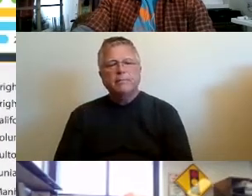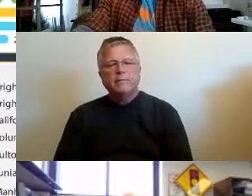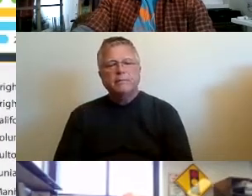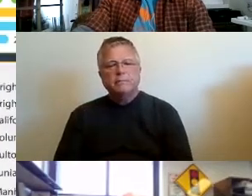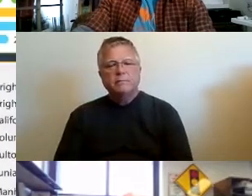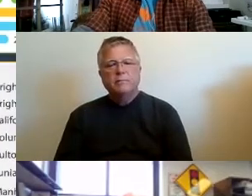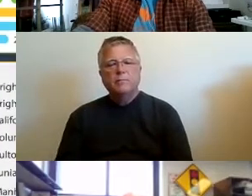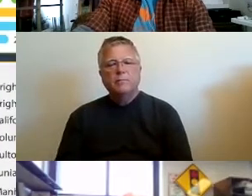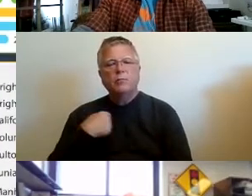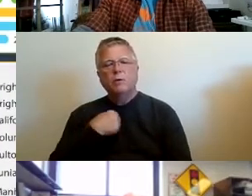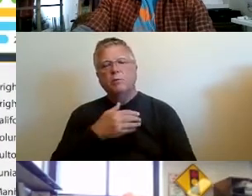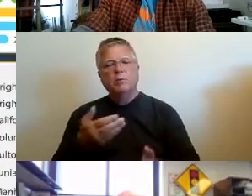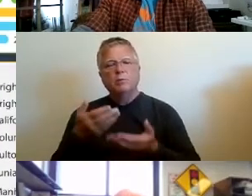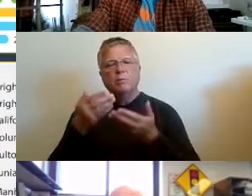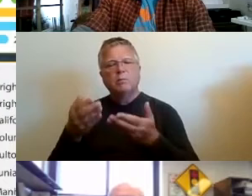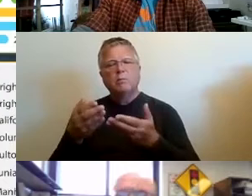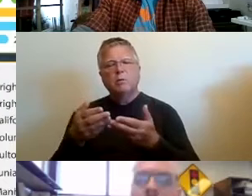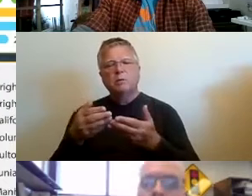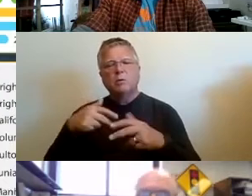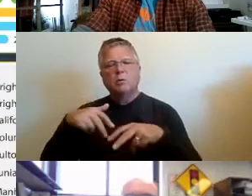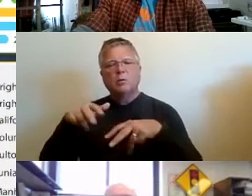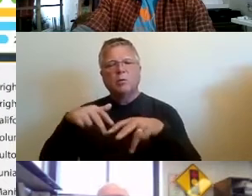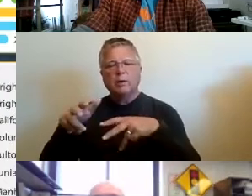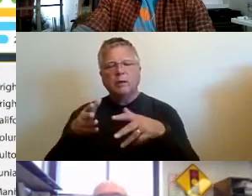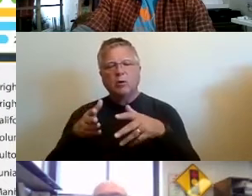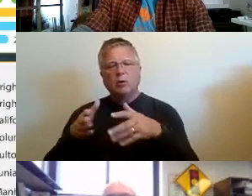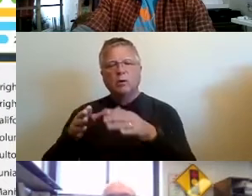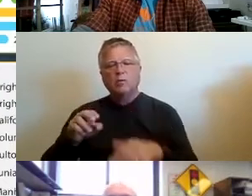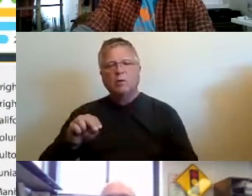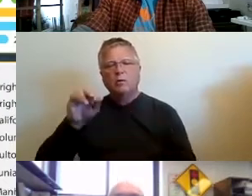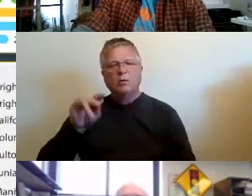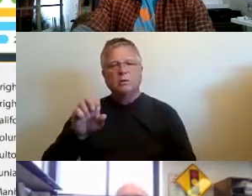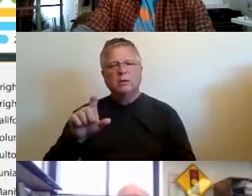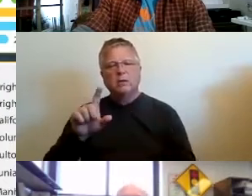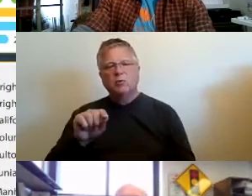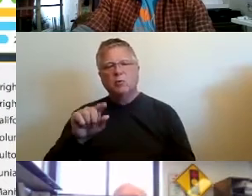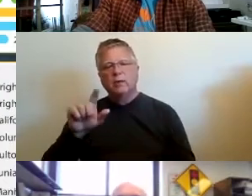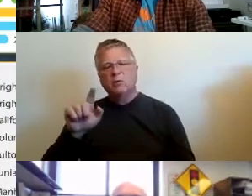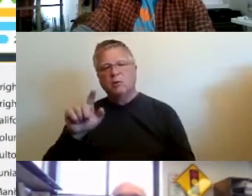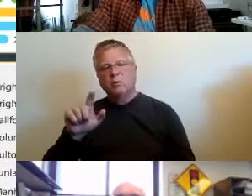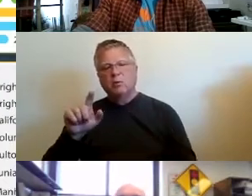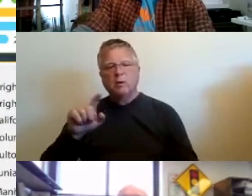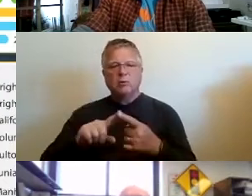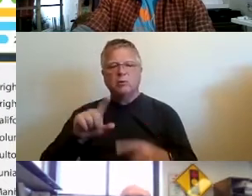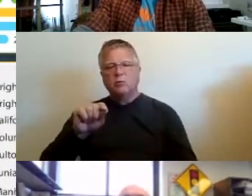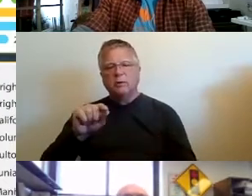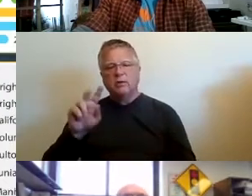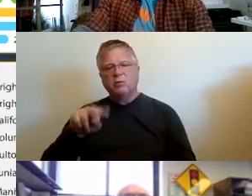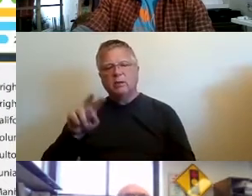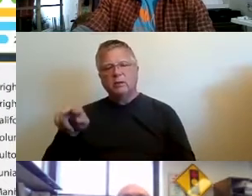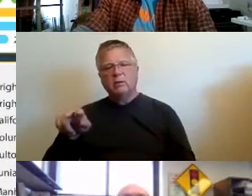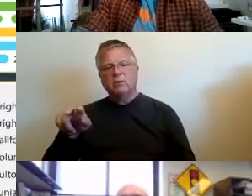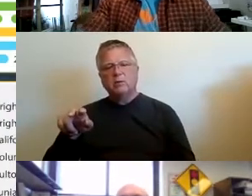So we are proposing total 14 corridor for the north side in the 2021 and the 2022 period.